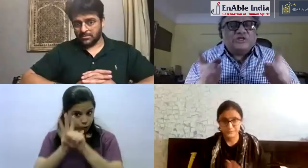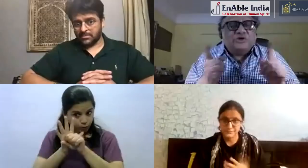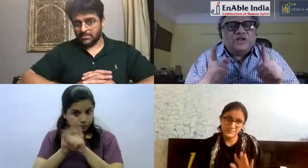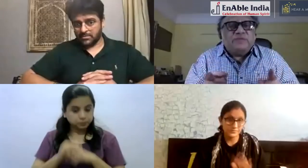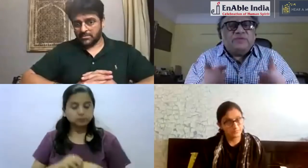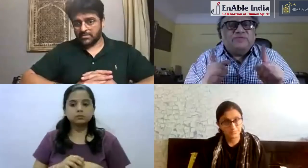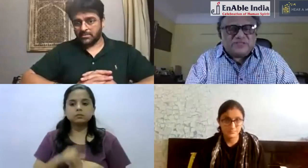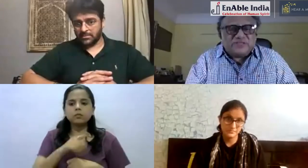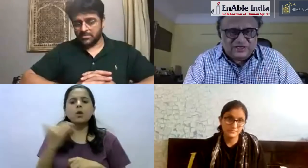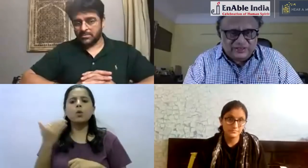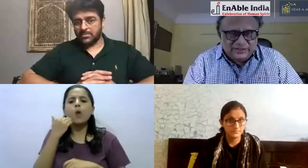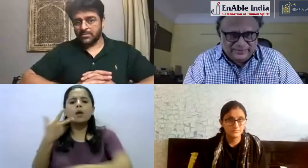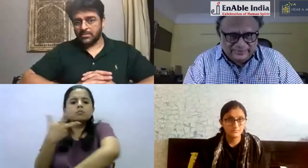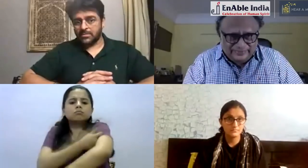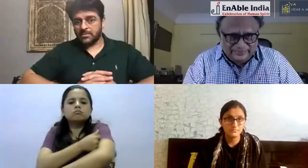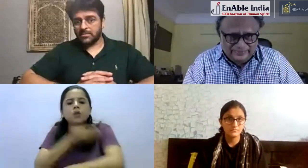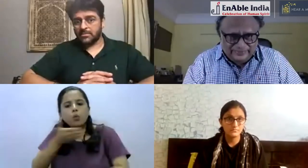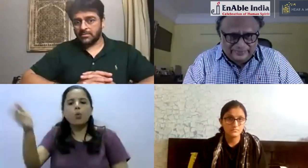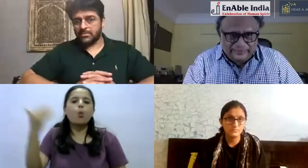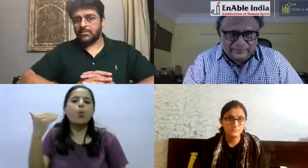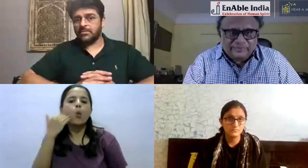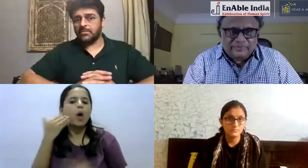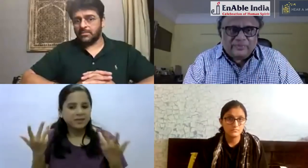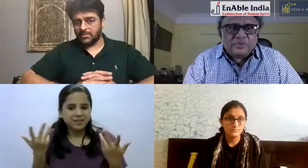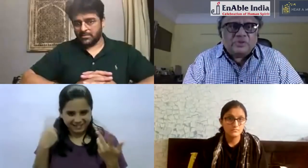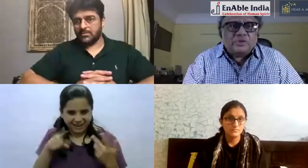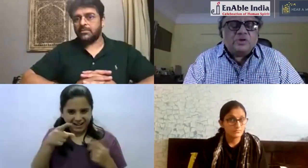when should he be vaccinated?